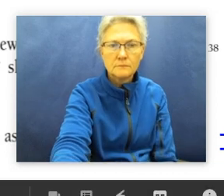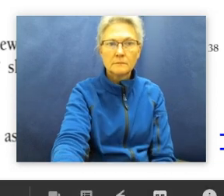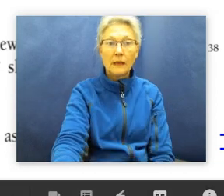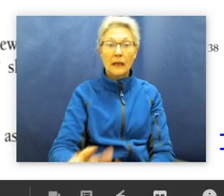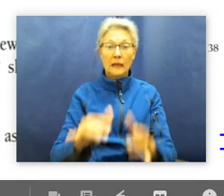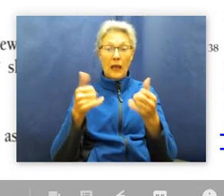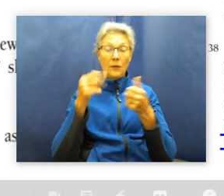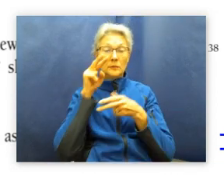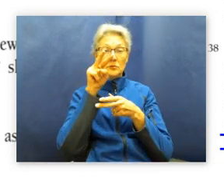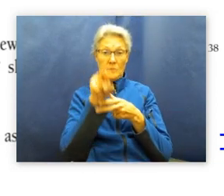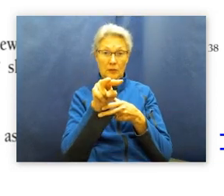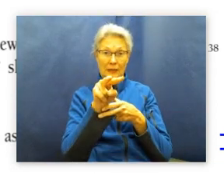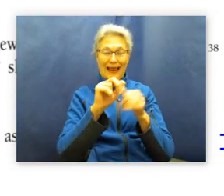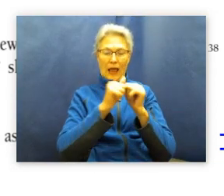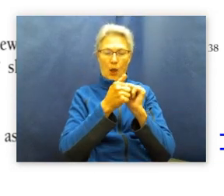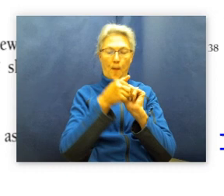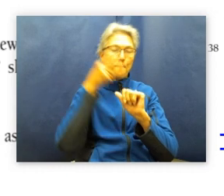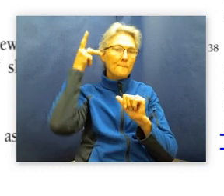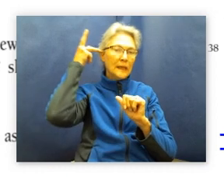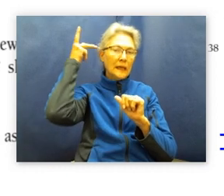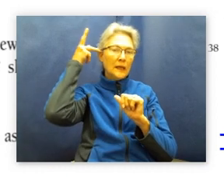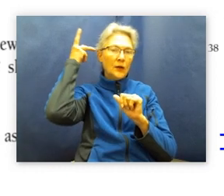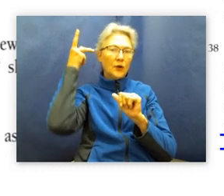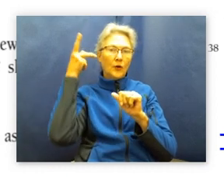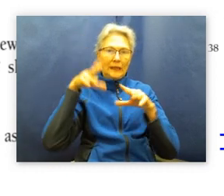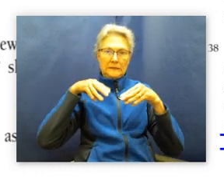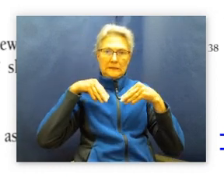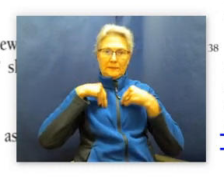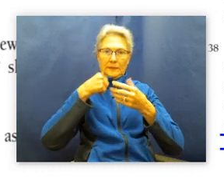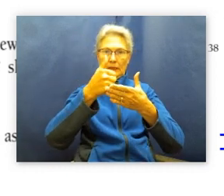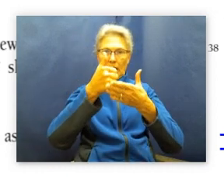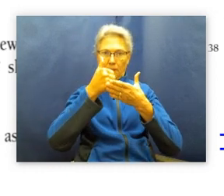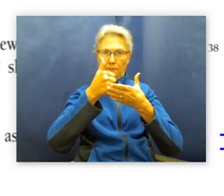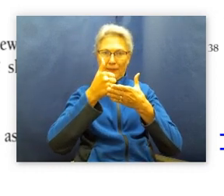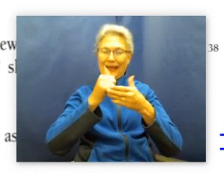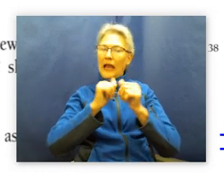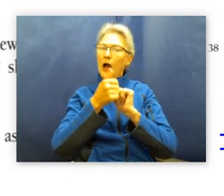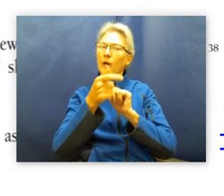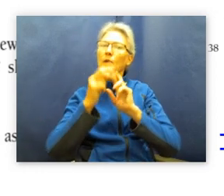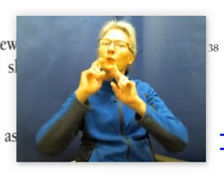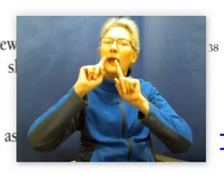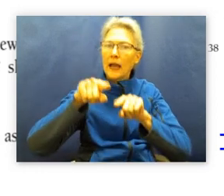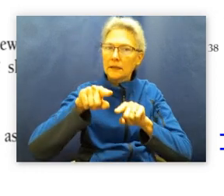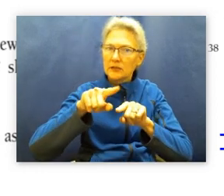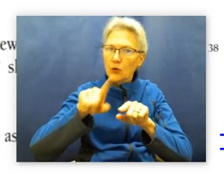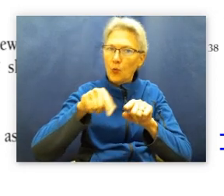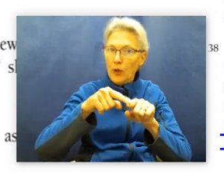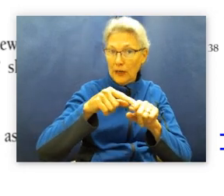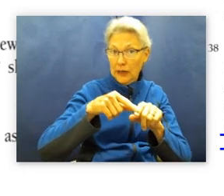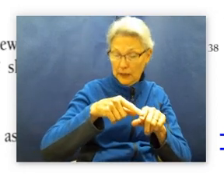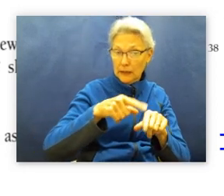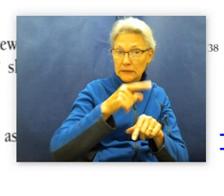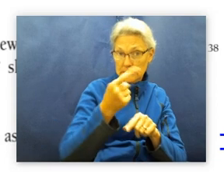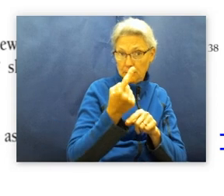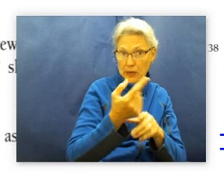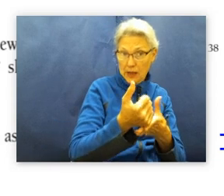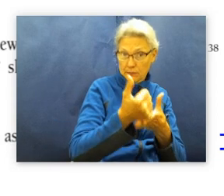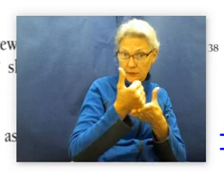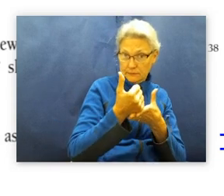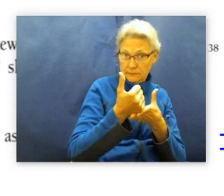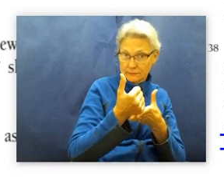Now let's take a look at how Peter received help and how he reacted once he did get the help.